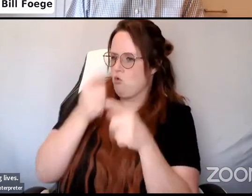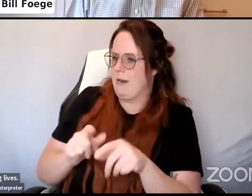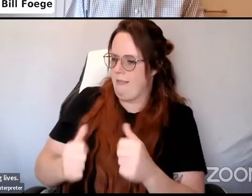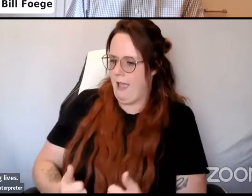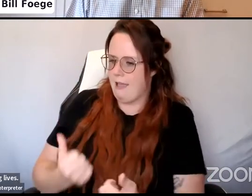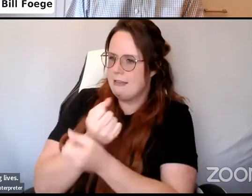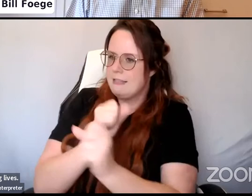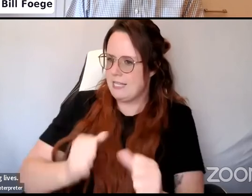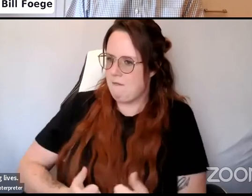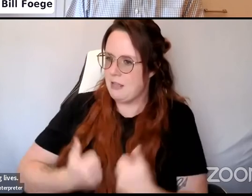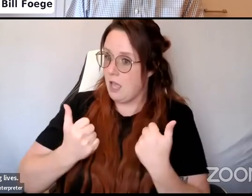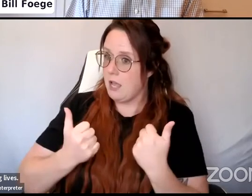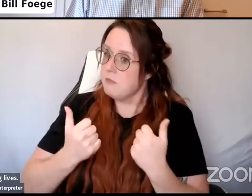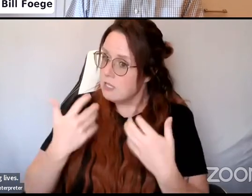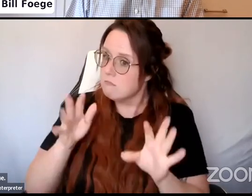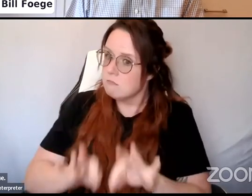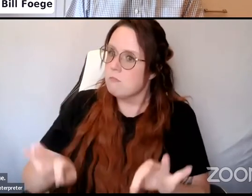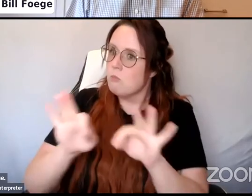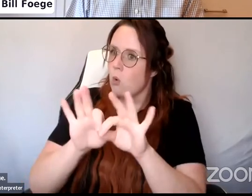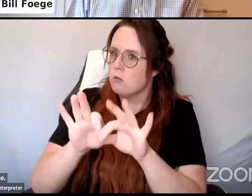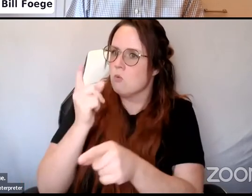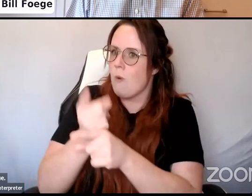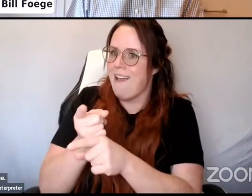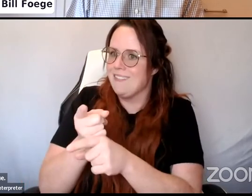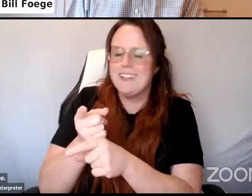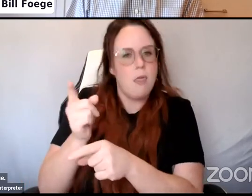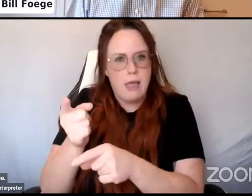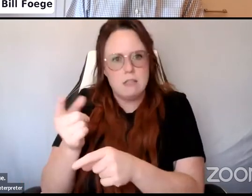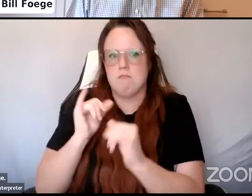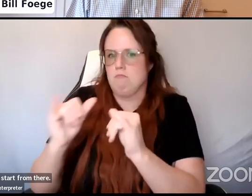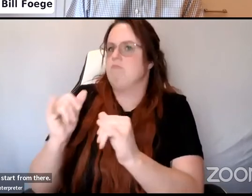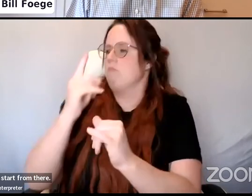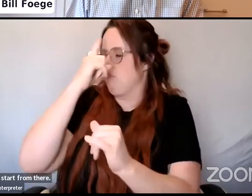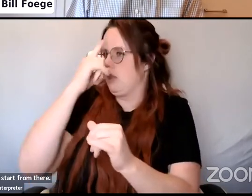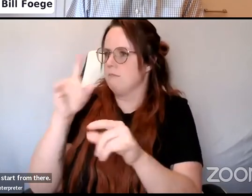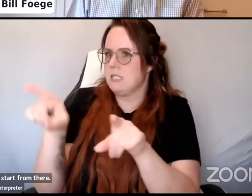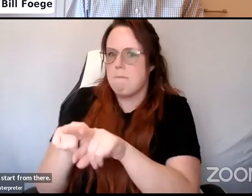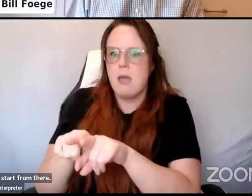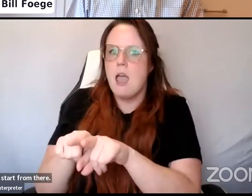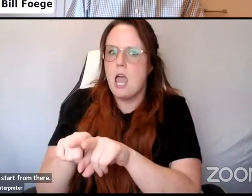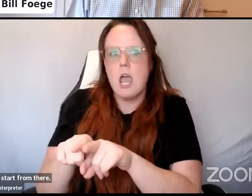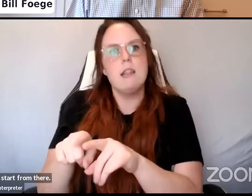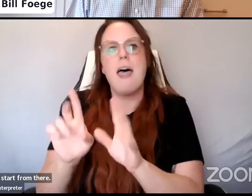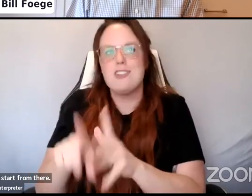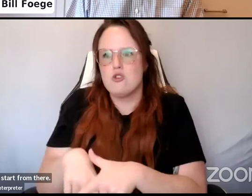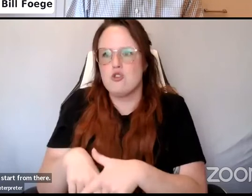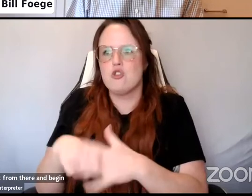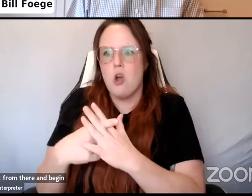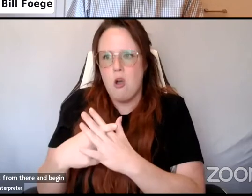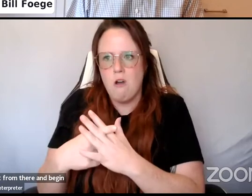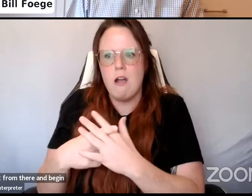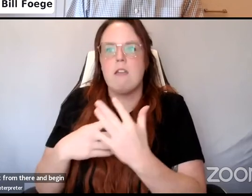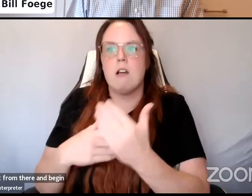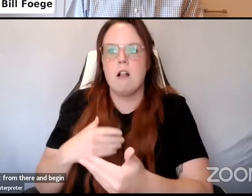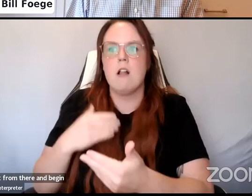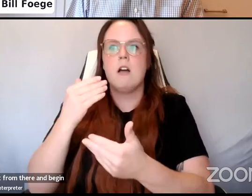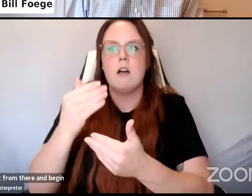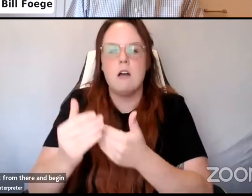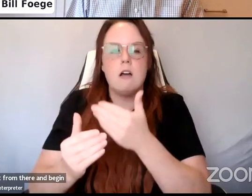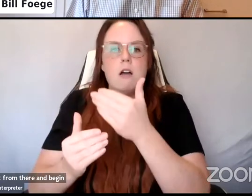a high value and you can start from there and begin to develop the proof points